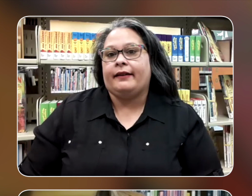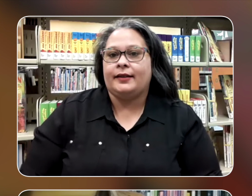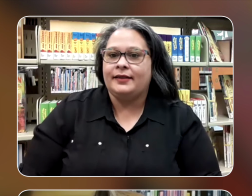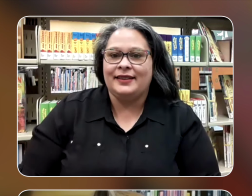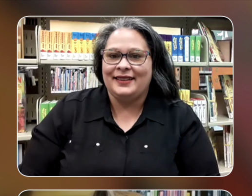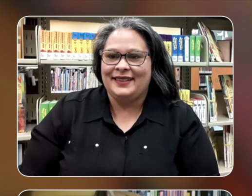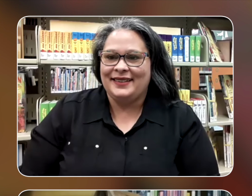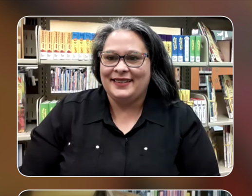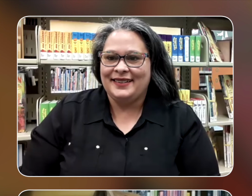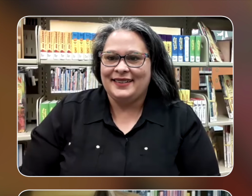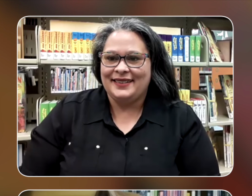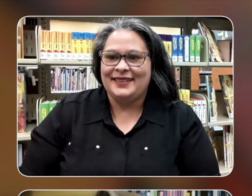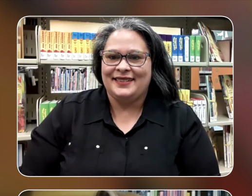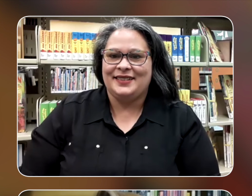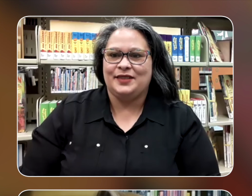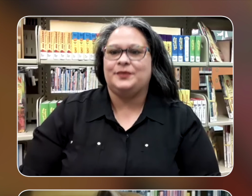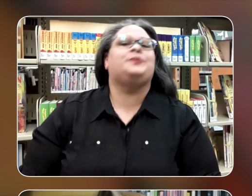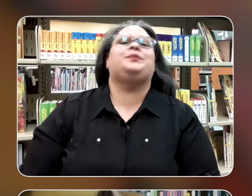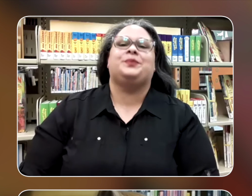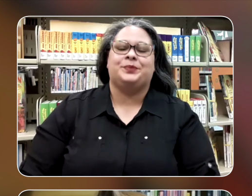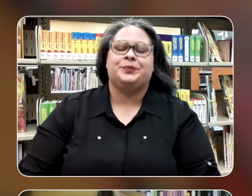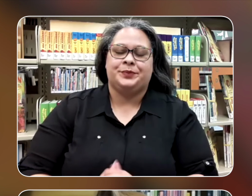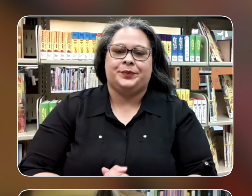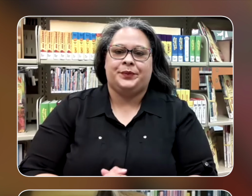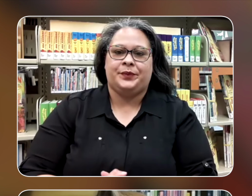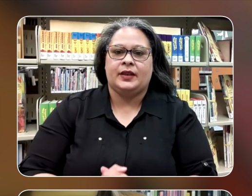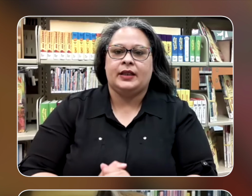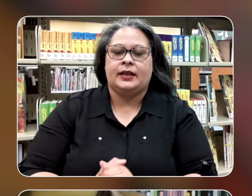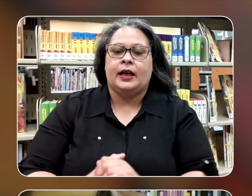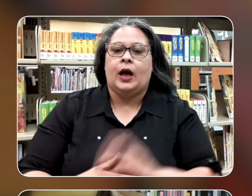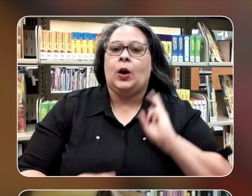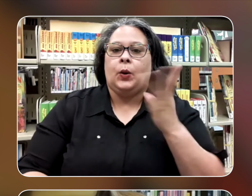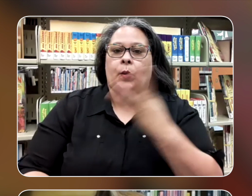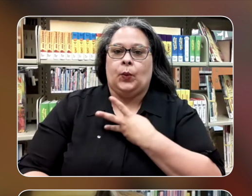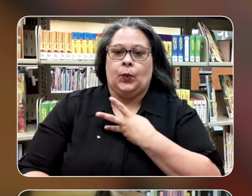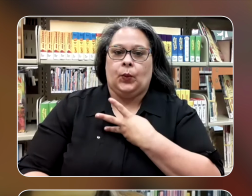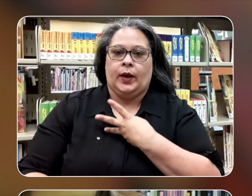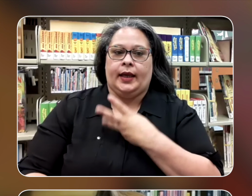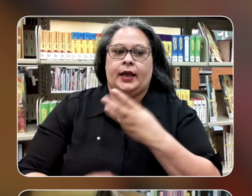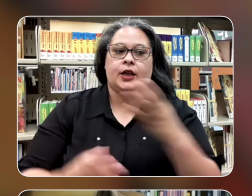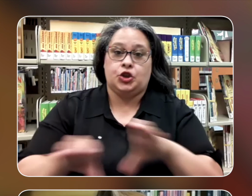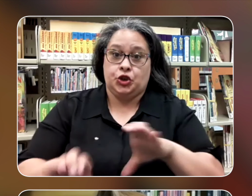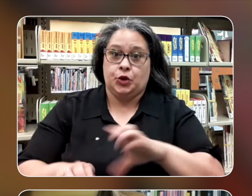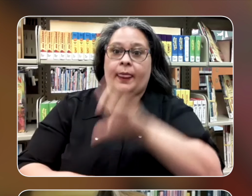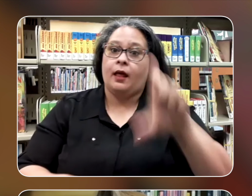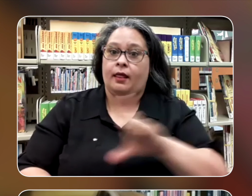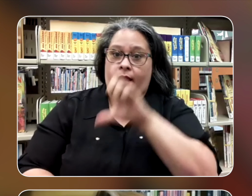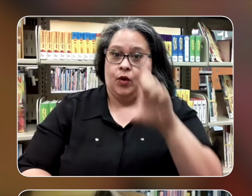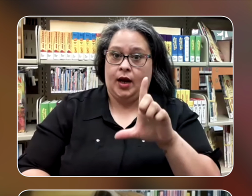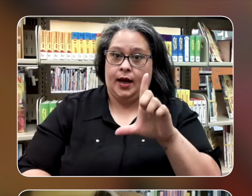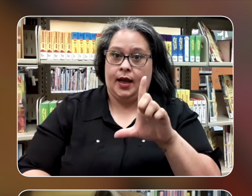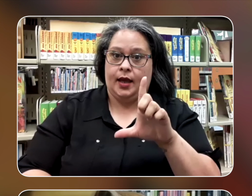This is Mini Book Plus Art virtually. During Mini Book Plus Art, a program that we typically have at the library as part